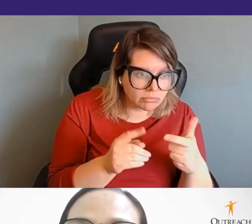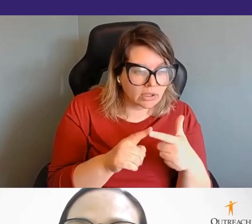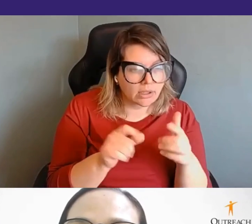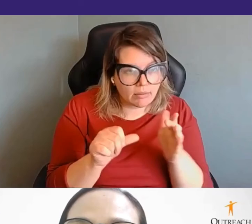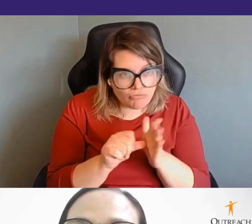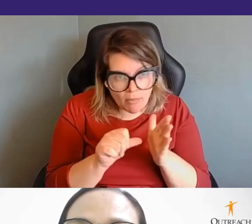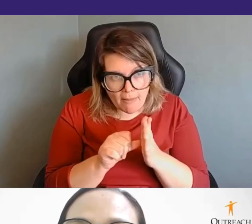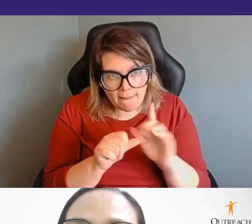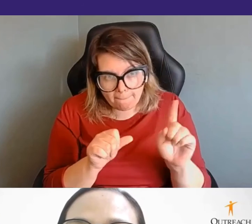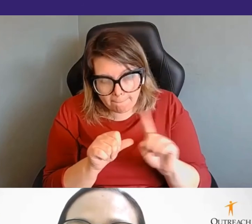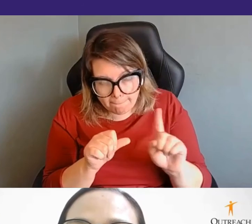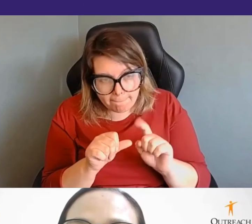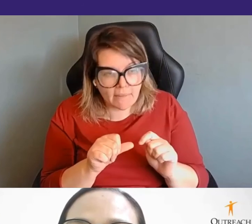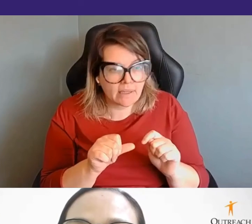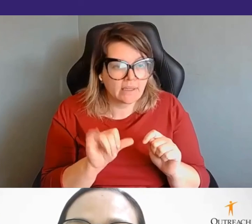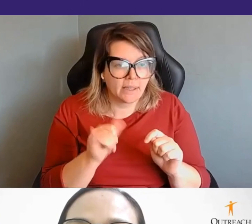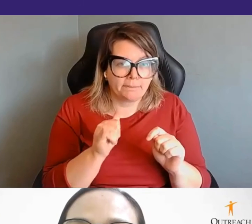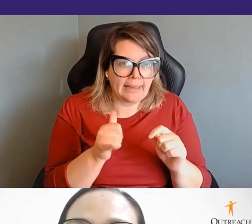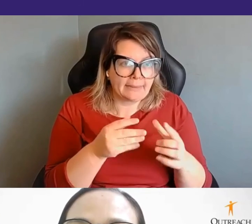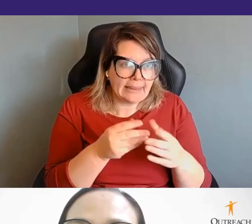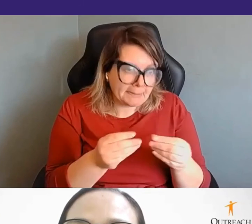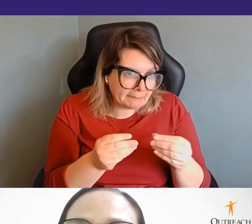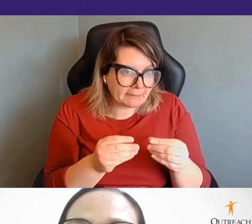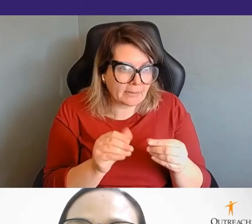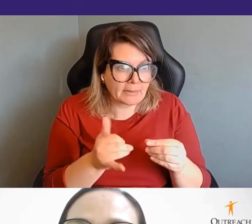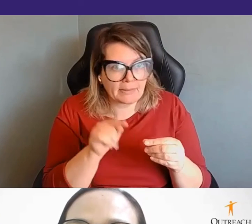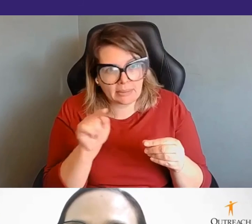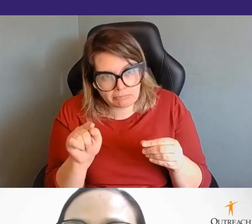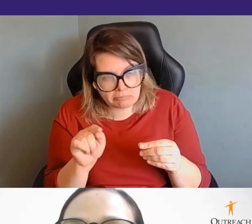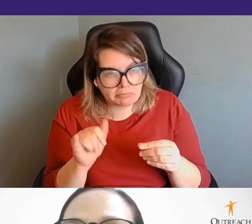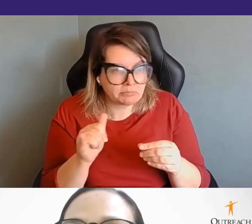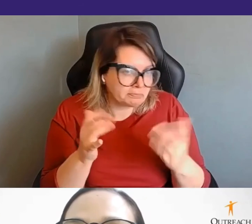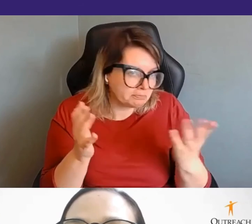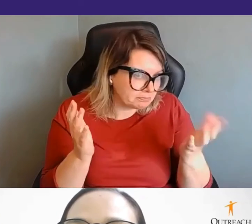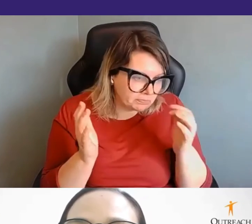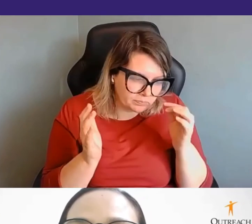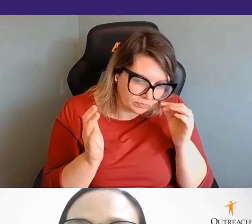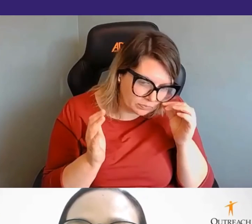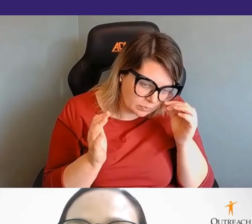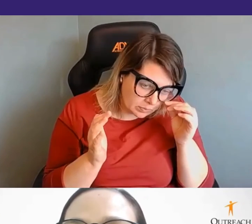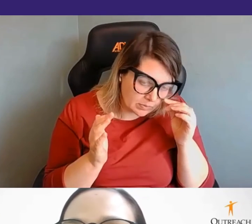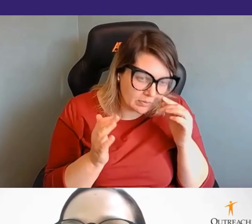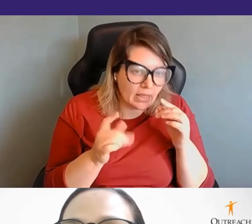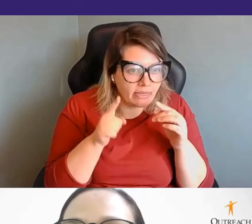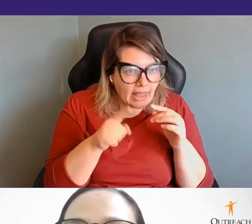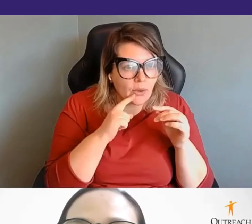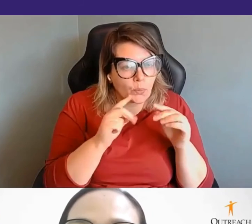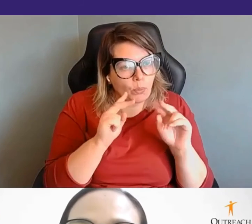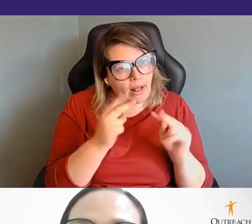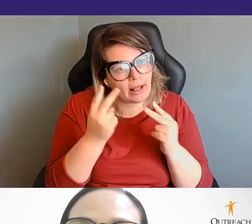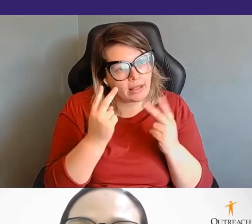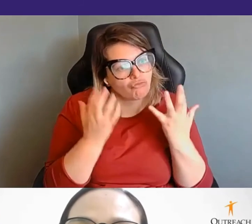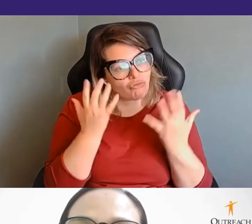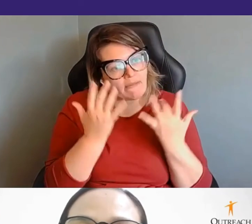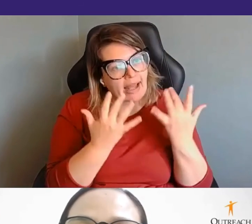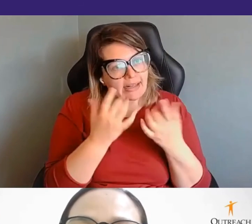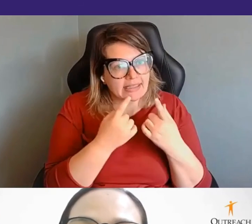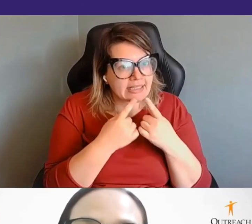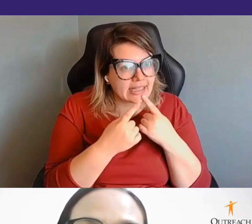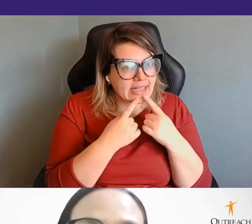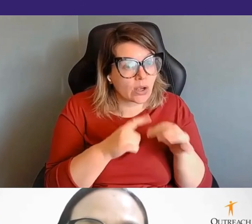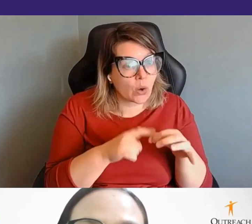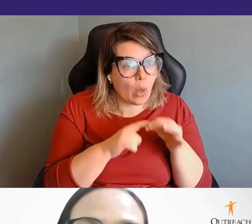in the data, maybe where they have missed things. They then reflect on the data quality on a very,